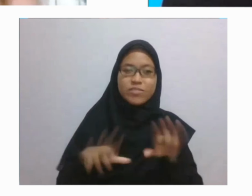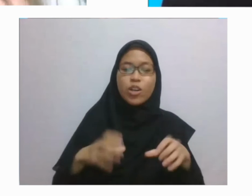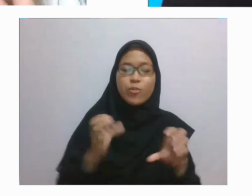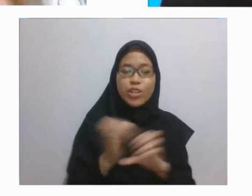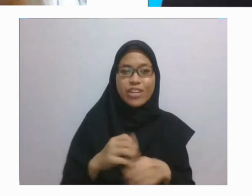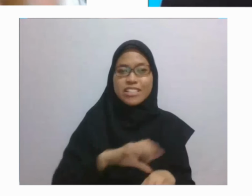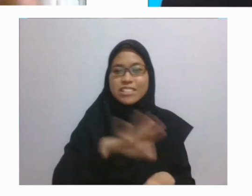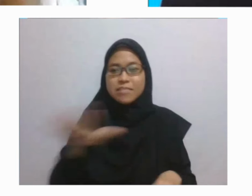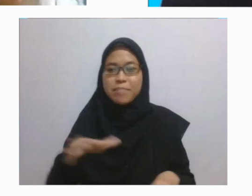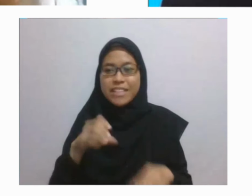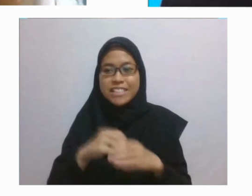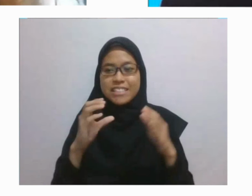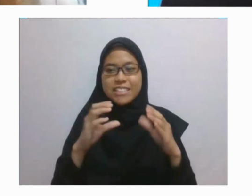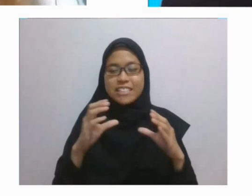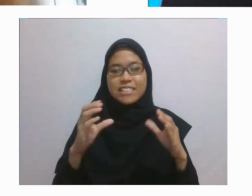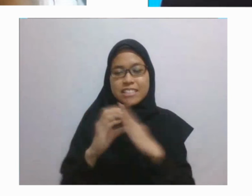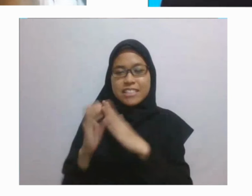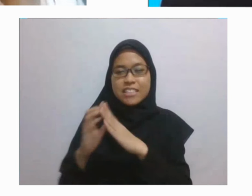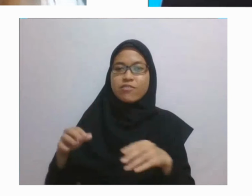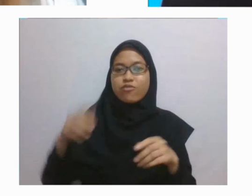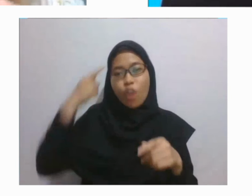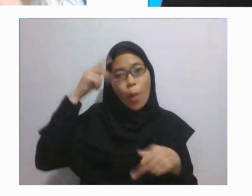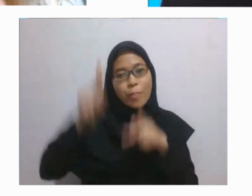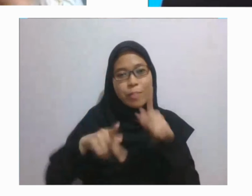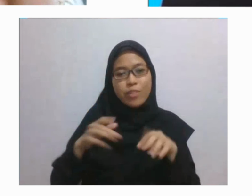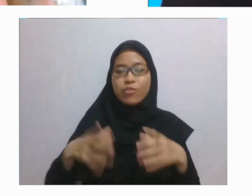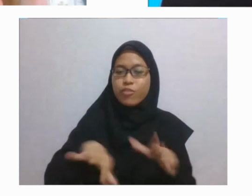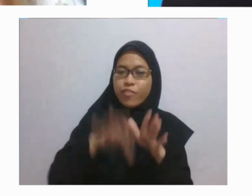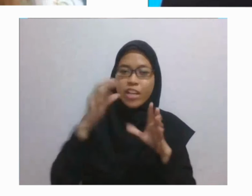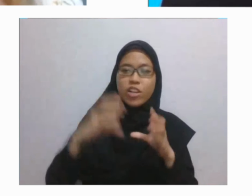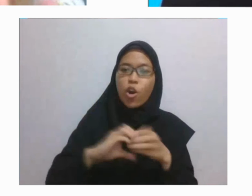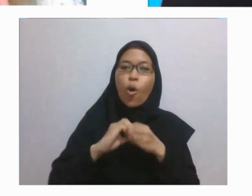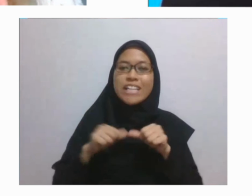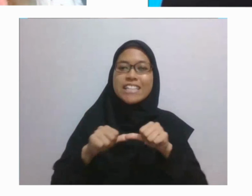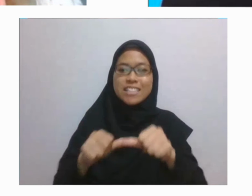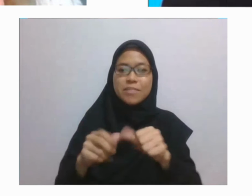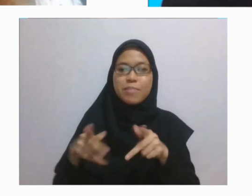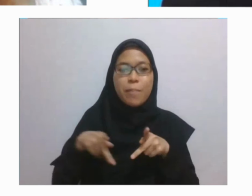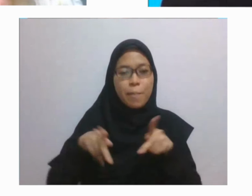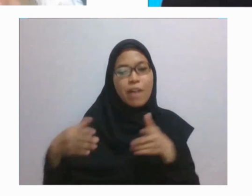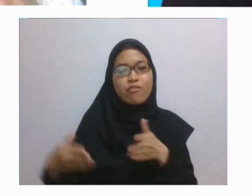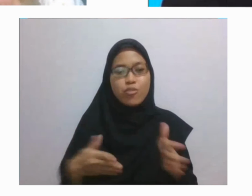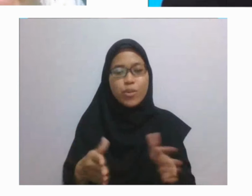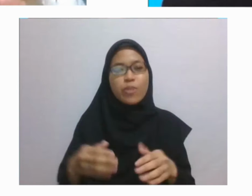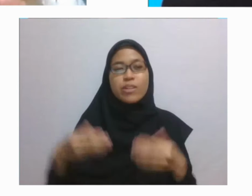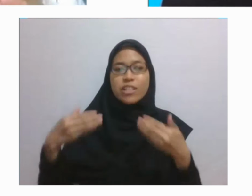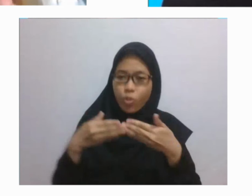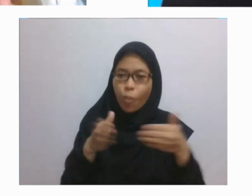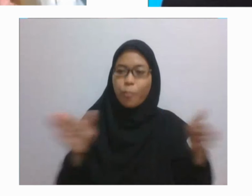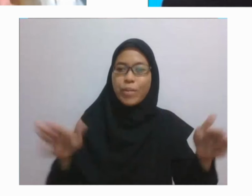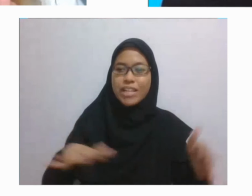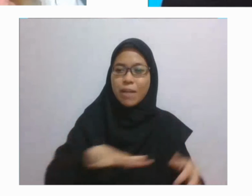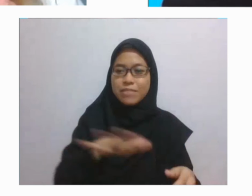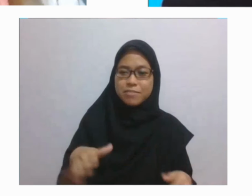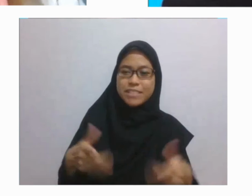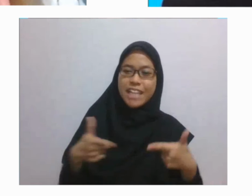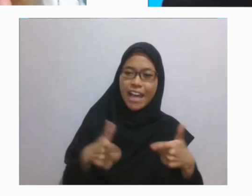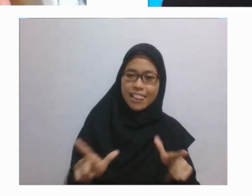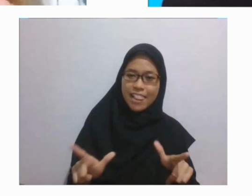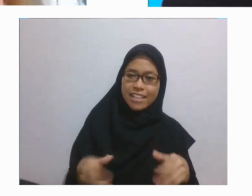their own sustainability pathways through it, right? But we need to kind of open up that space, and then we need to let